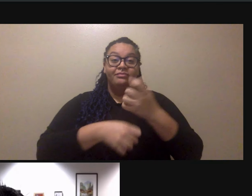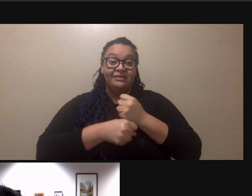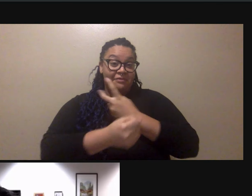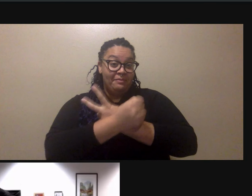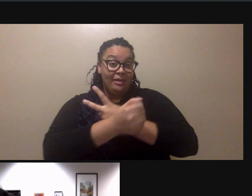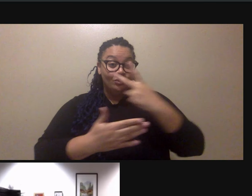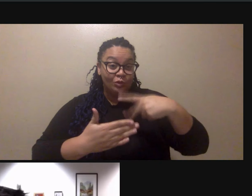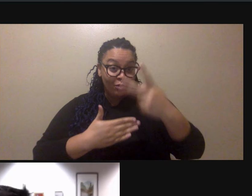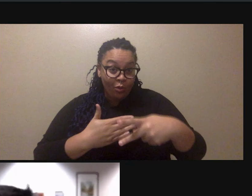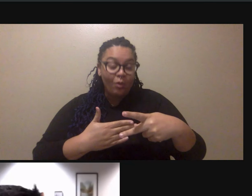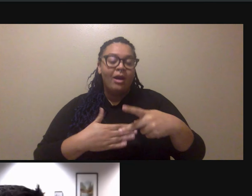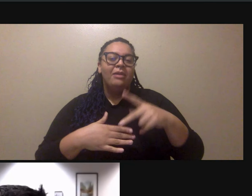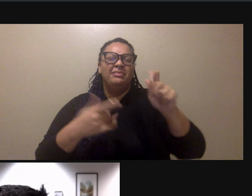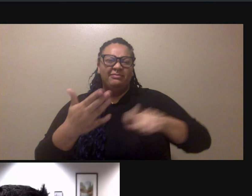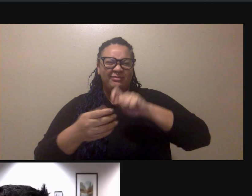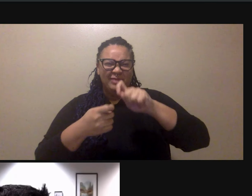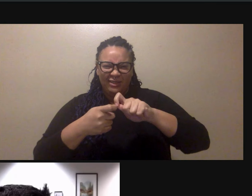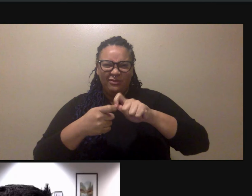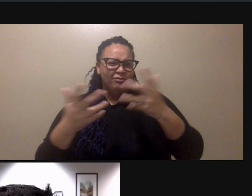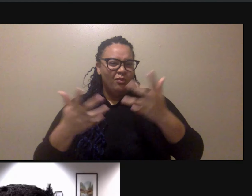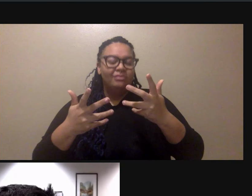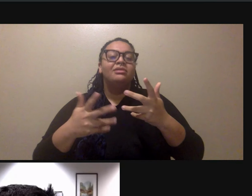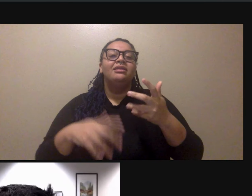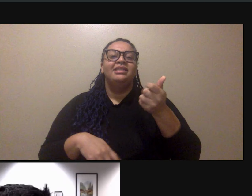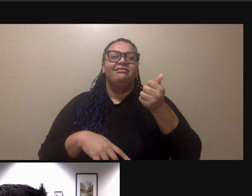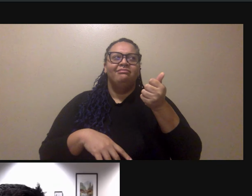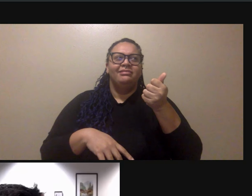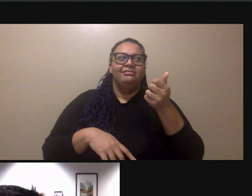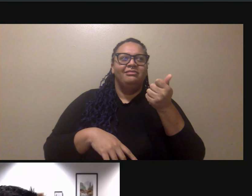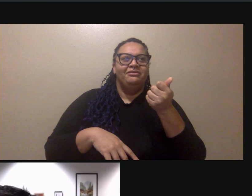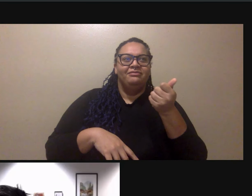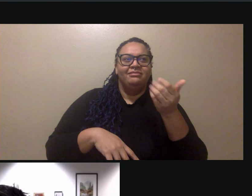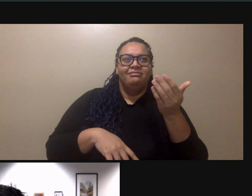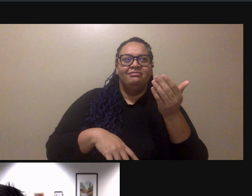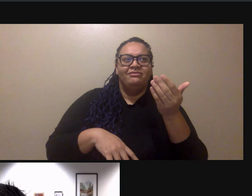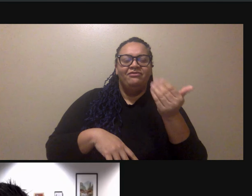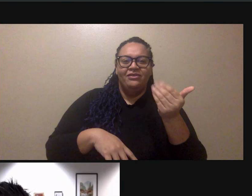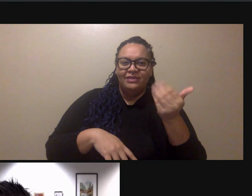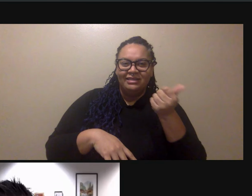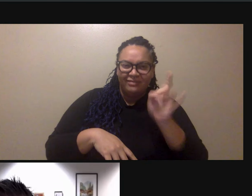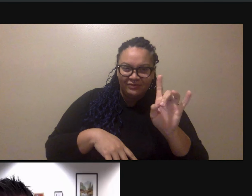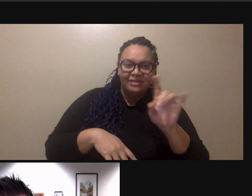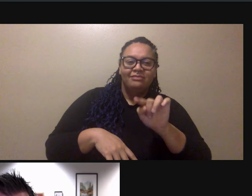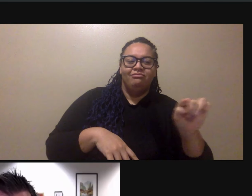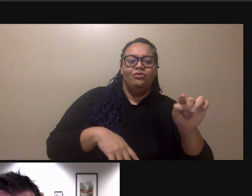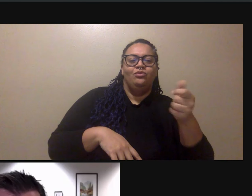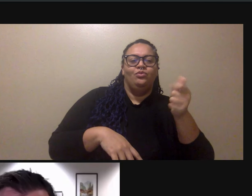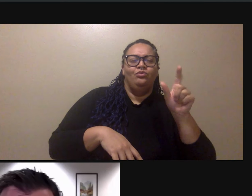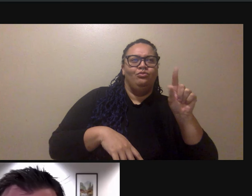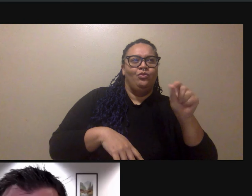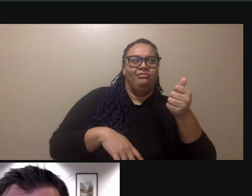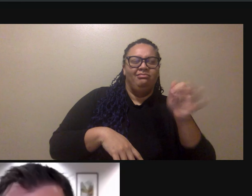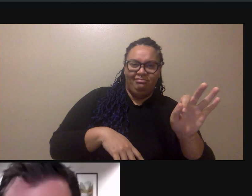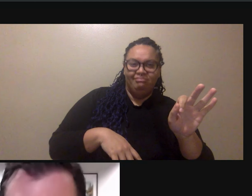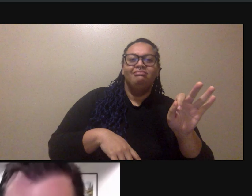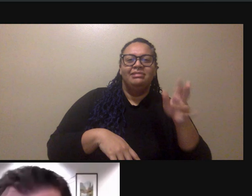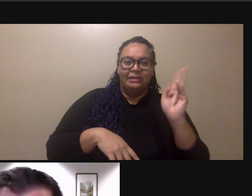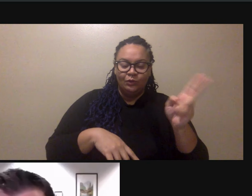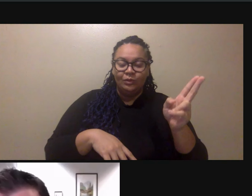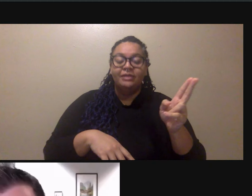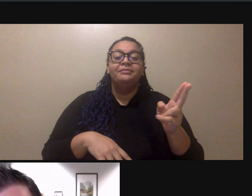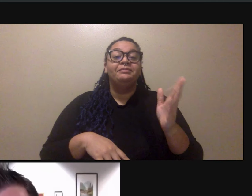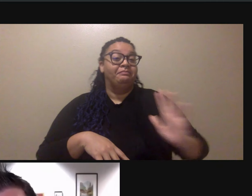history of 17th and 18th century North America. Prior to coming to Central Oregon, he previously taught at Austin Community College in